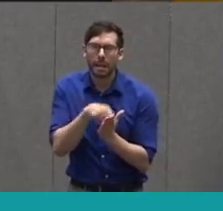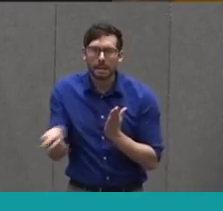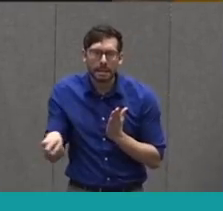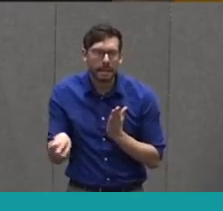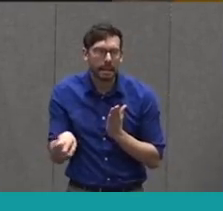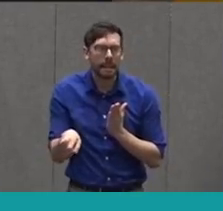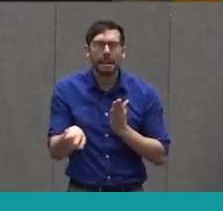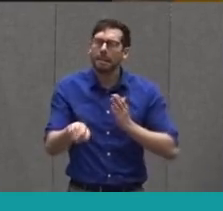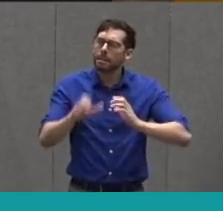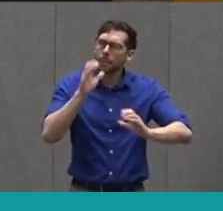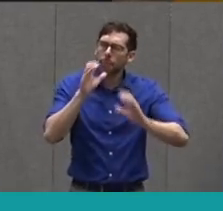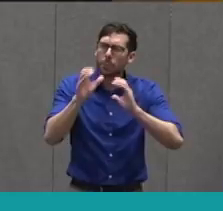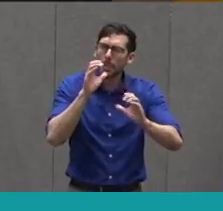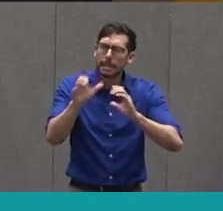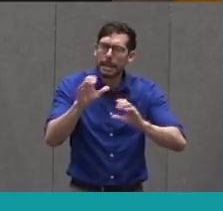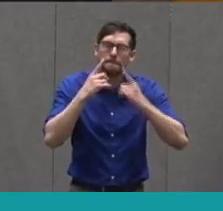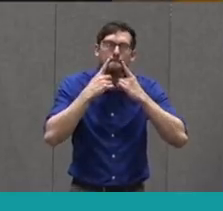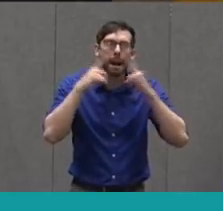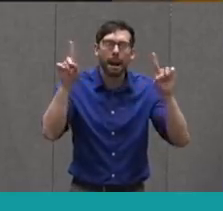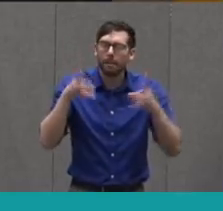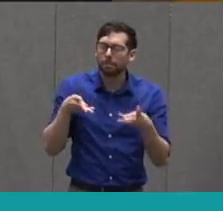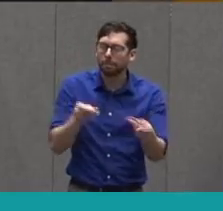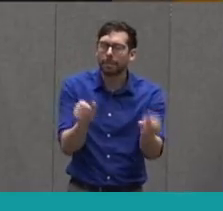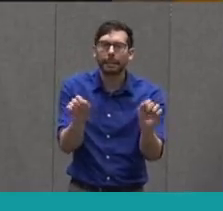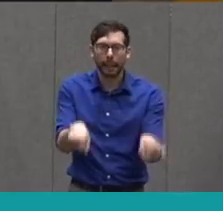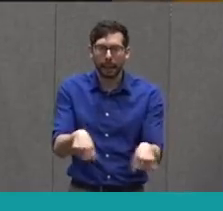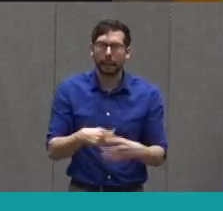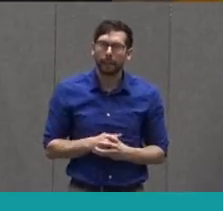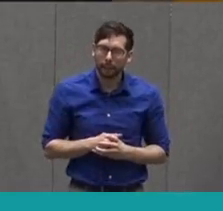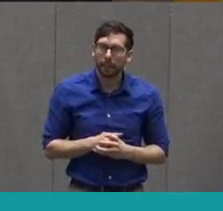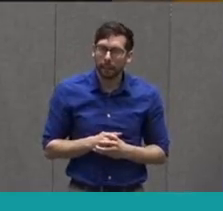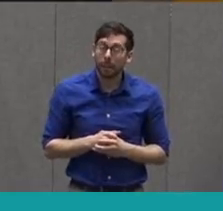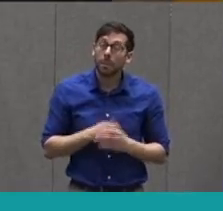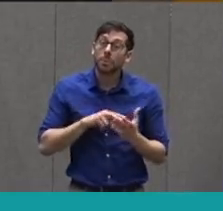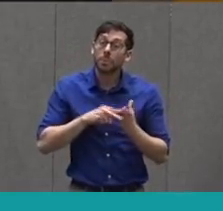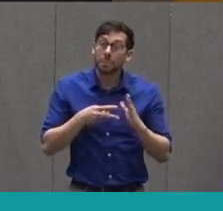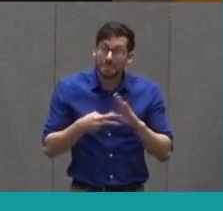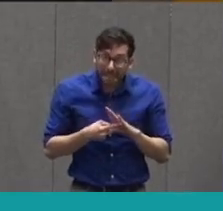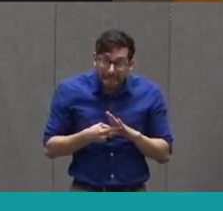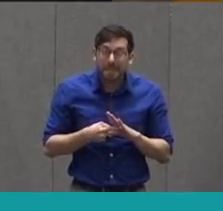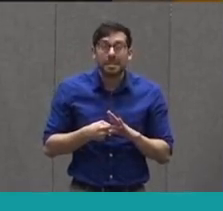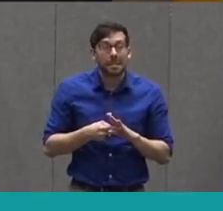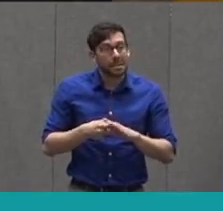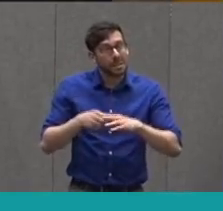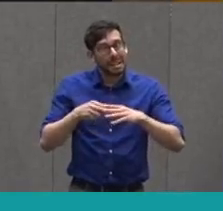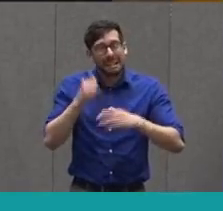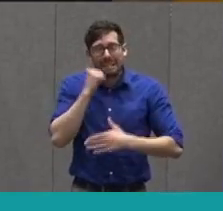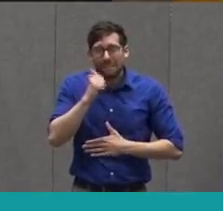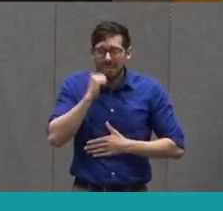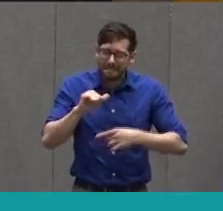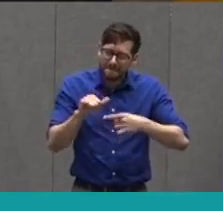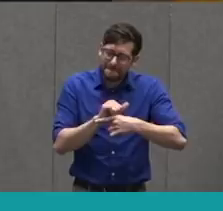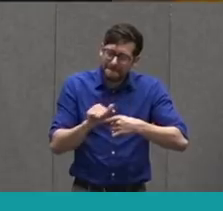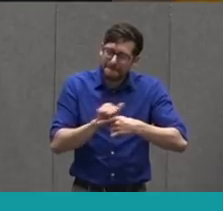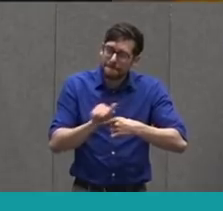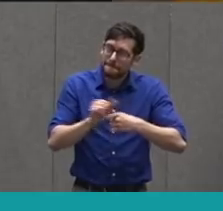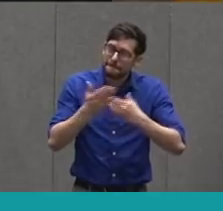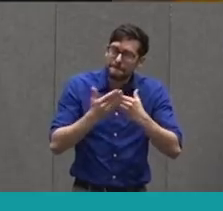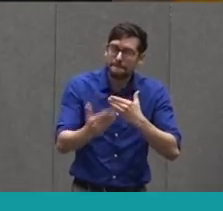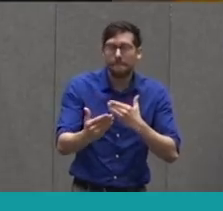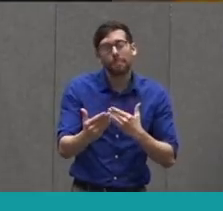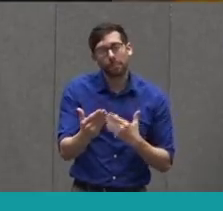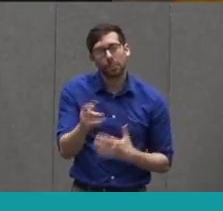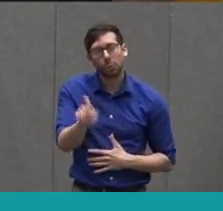So we want to make sure that you're practicing that during the school closure as often as you can. So you'll be seeing lots of different kinds of ways to